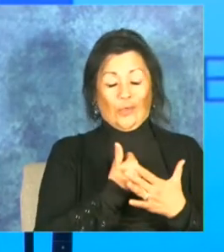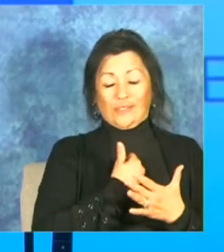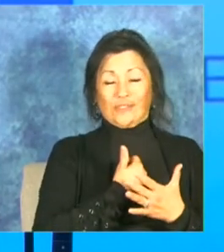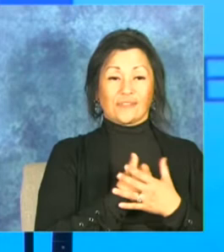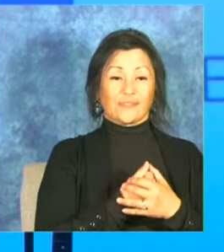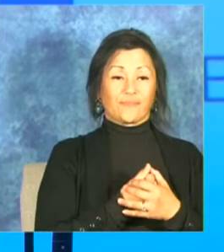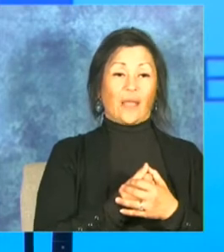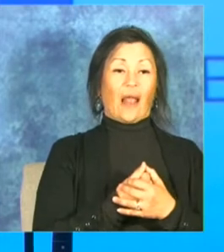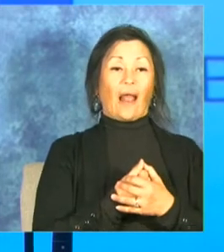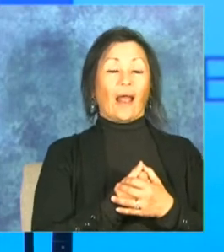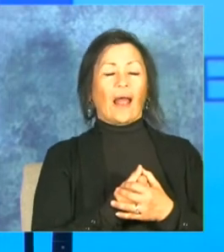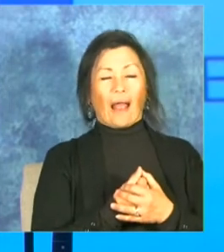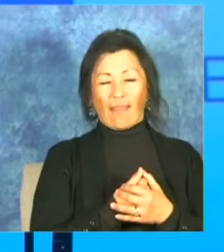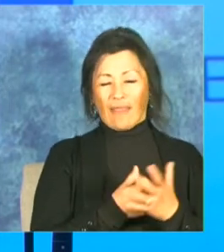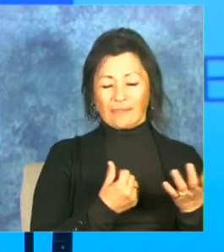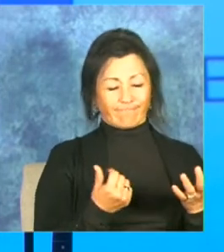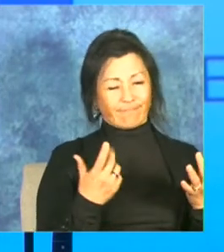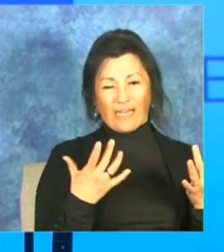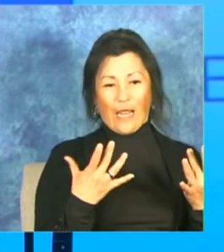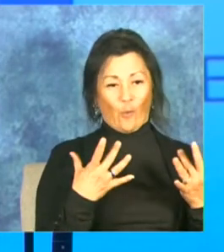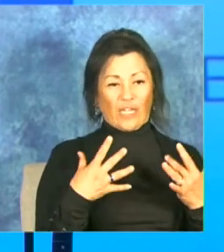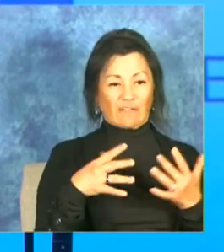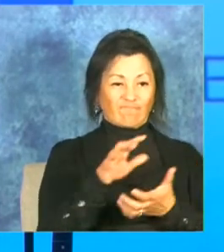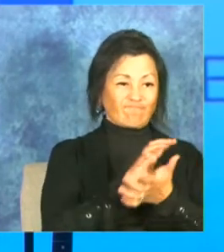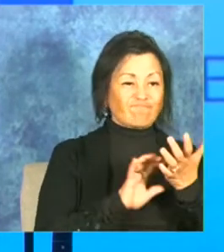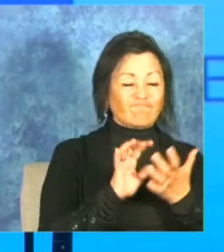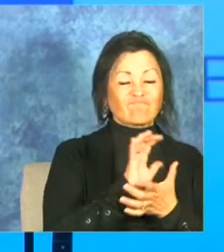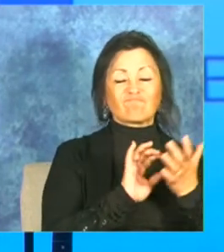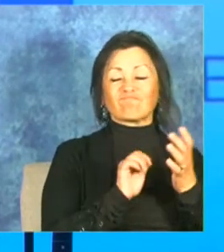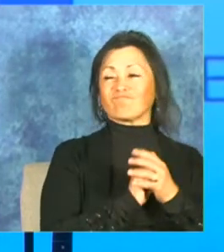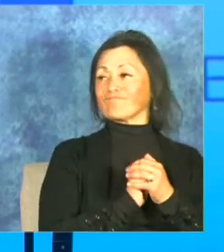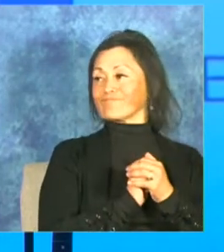entangled in inextricable and frightening mazes.